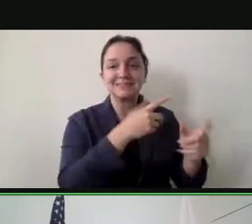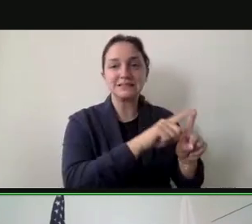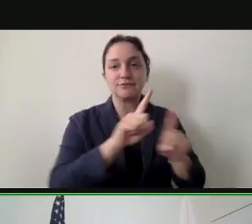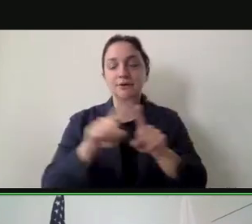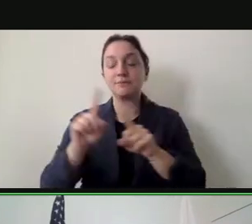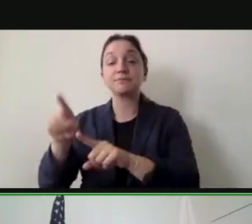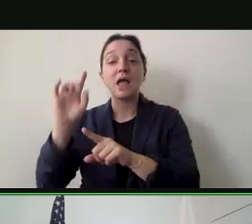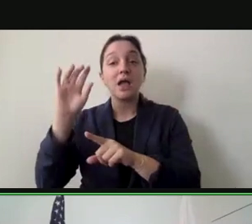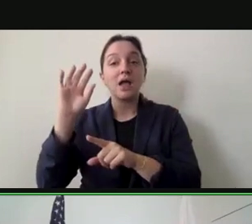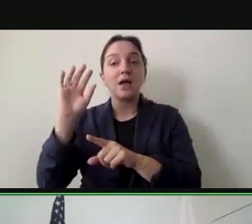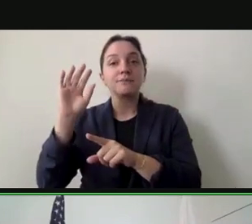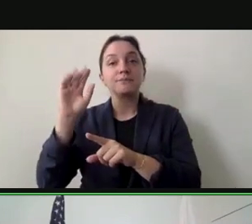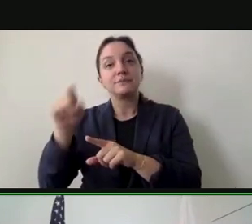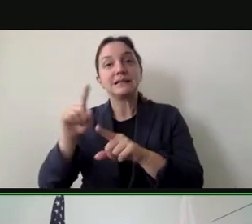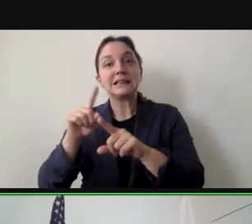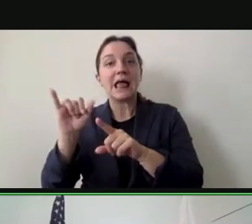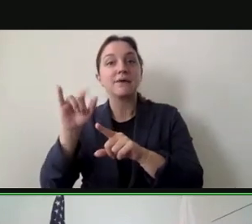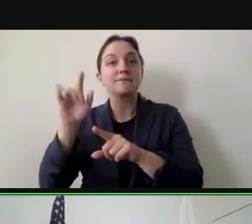here today,